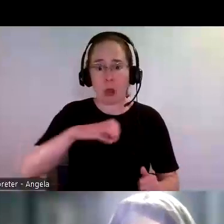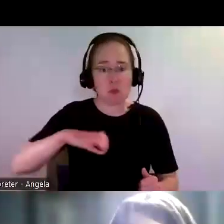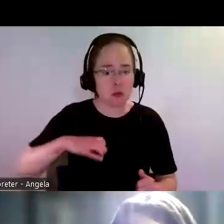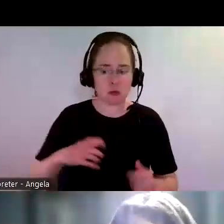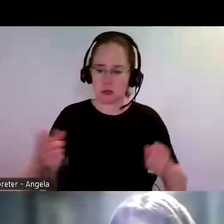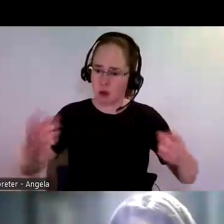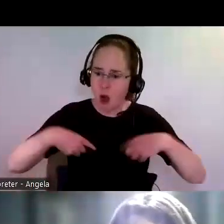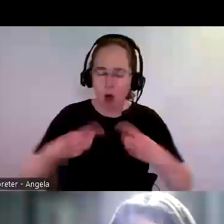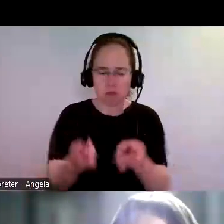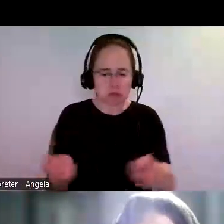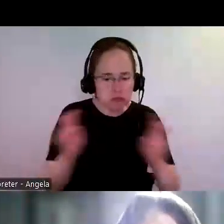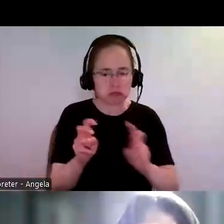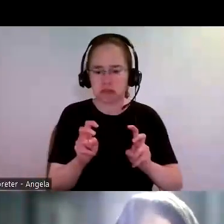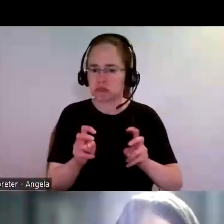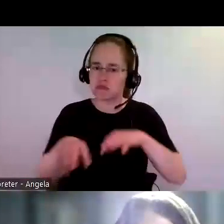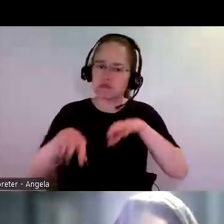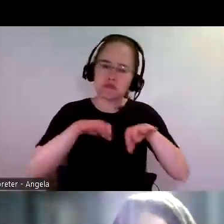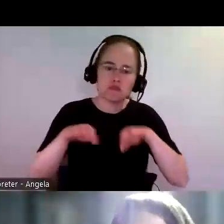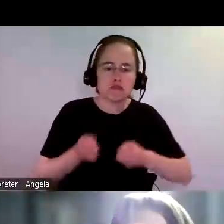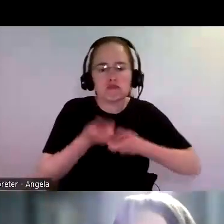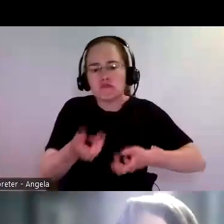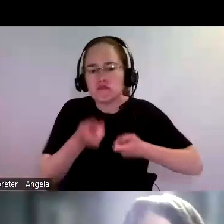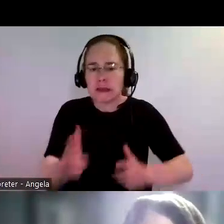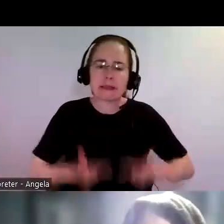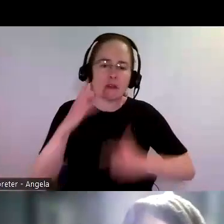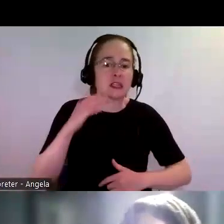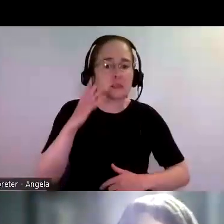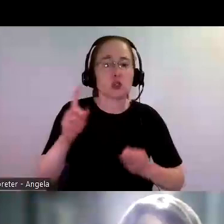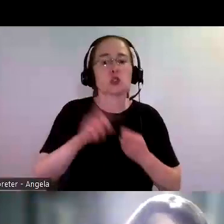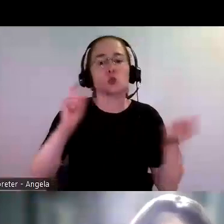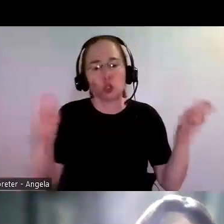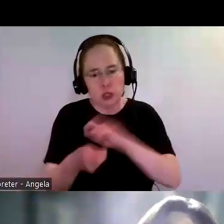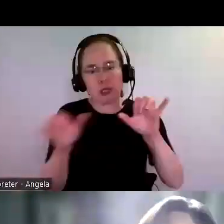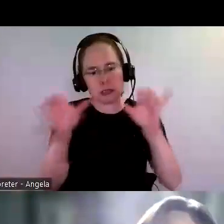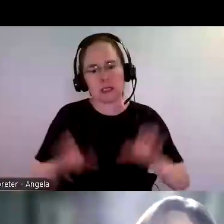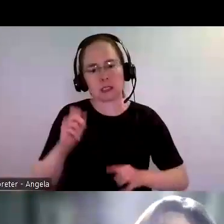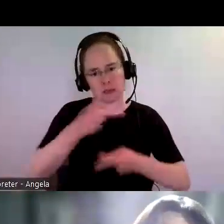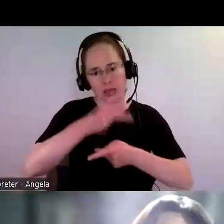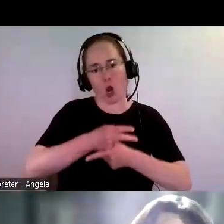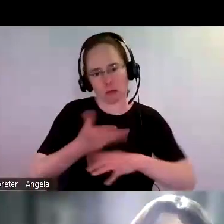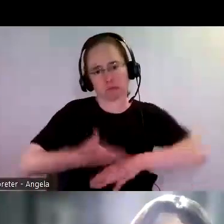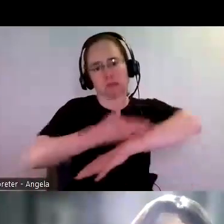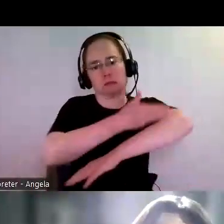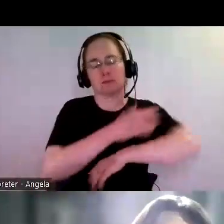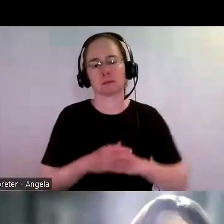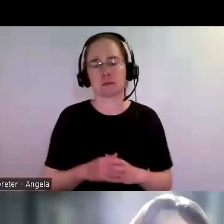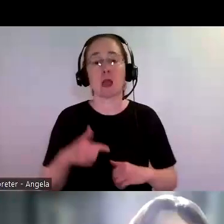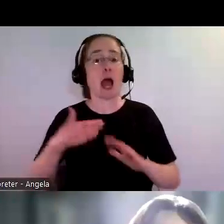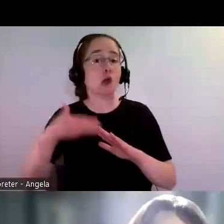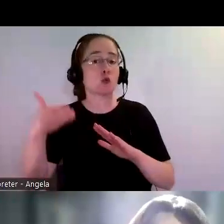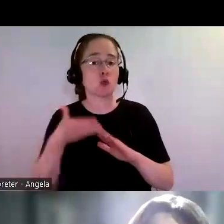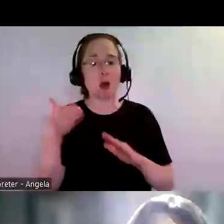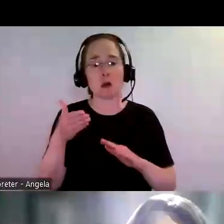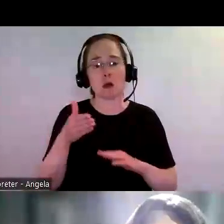table and give their lived experience to make a change within our systems of care. So I run the Federation